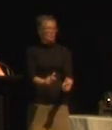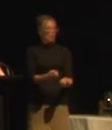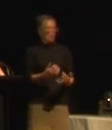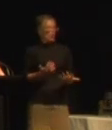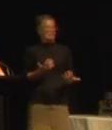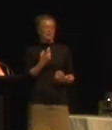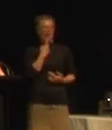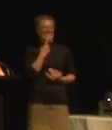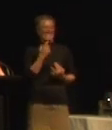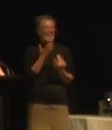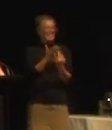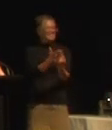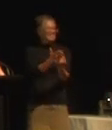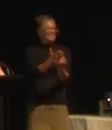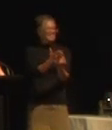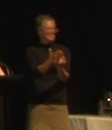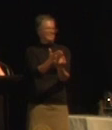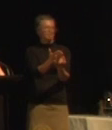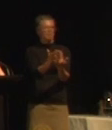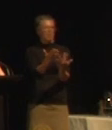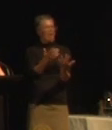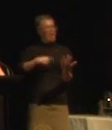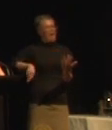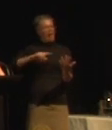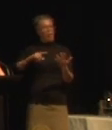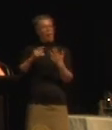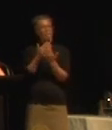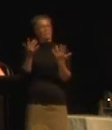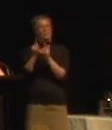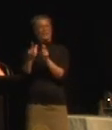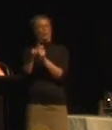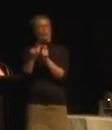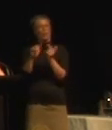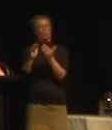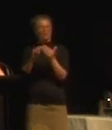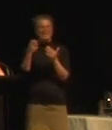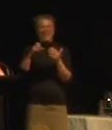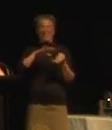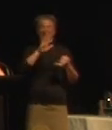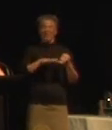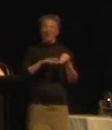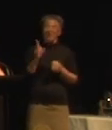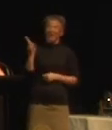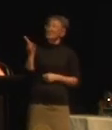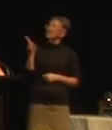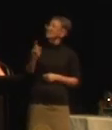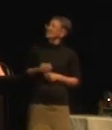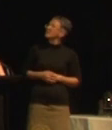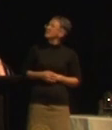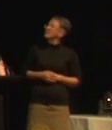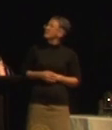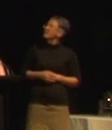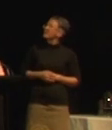to. Our very, very multilingual community does. And finally, it allows lateral querying across arbitrary